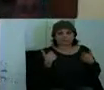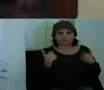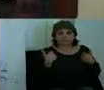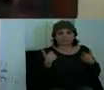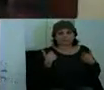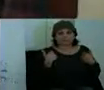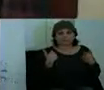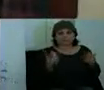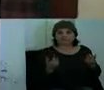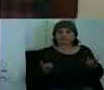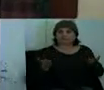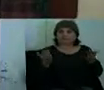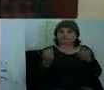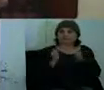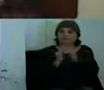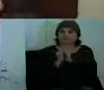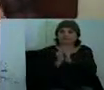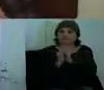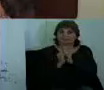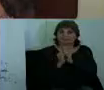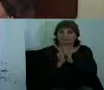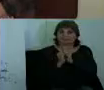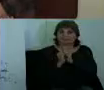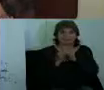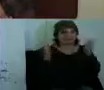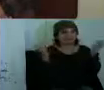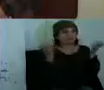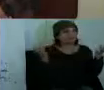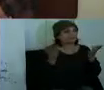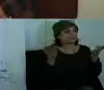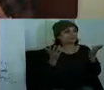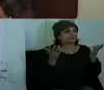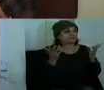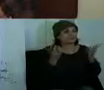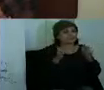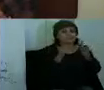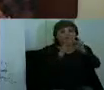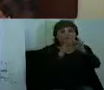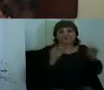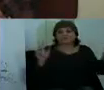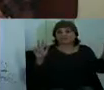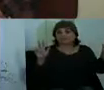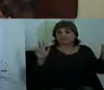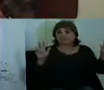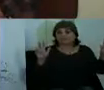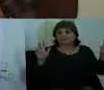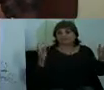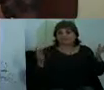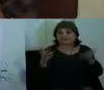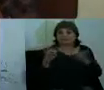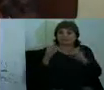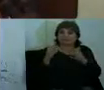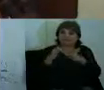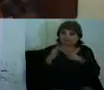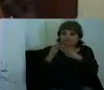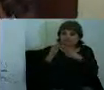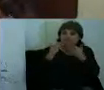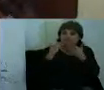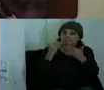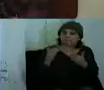come together to celebrate Kwanzaa. And I wanted to do a special thank you